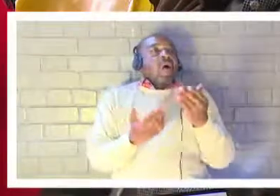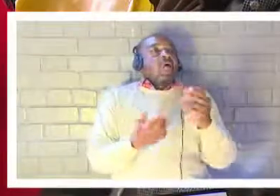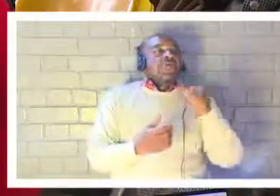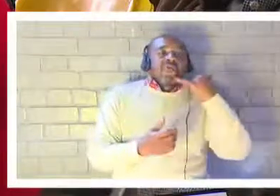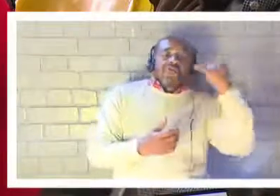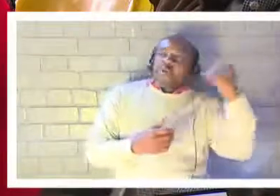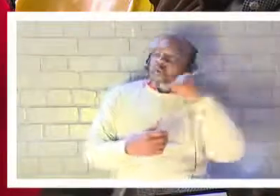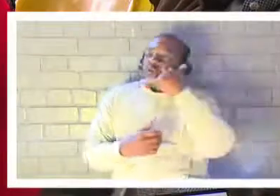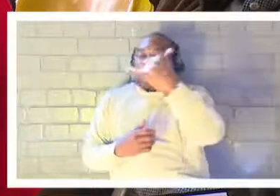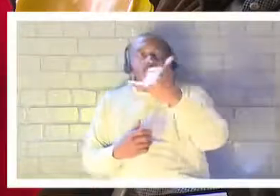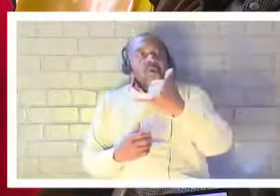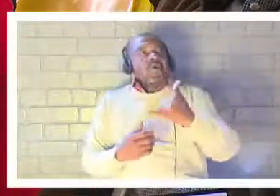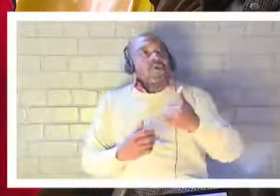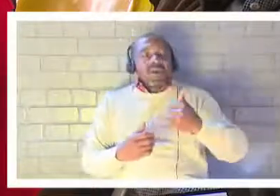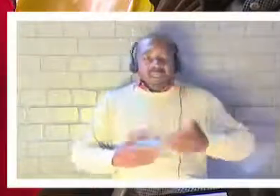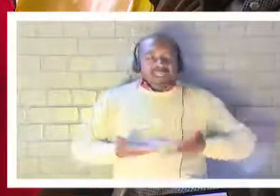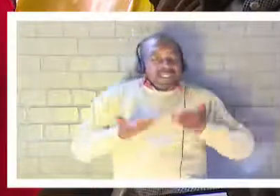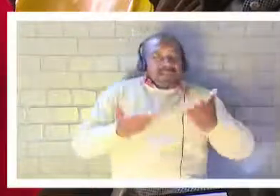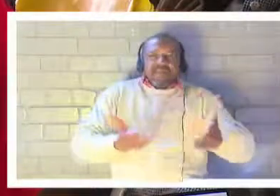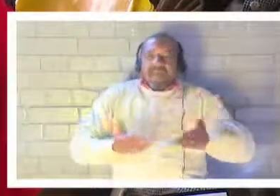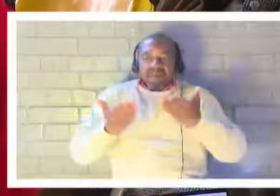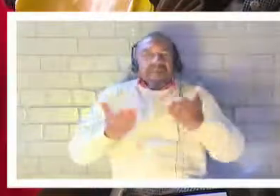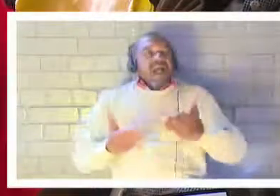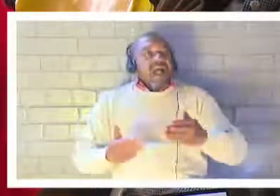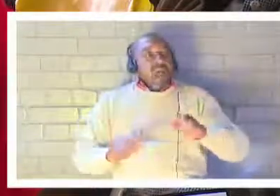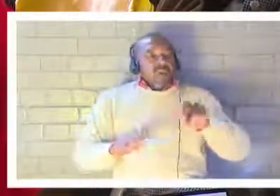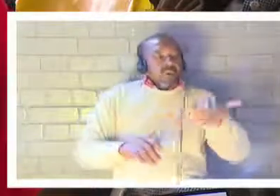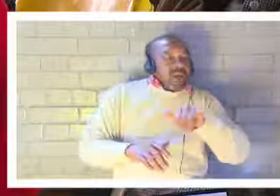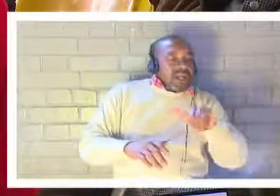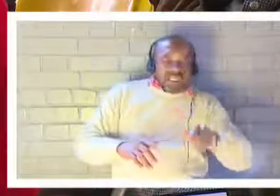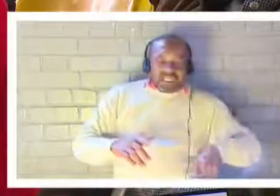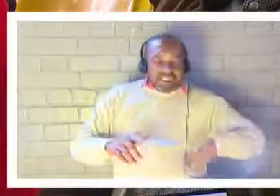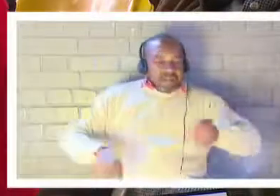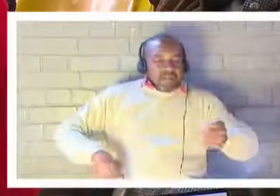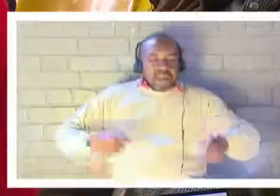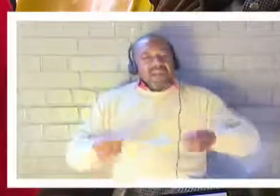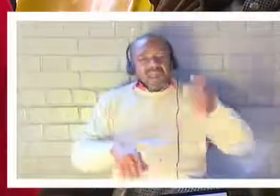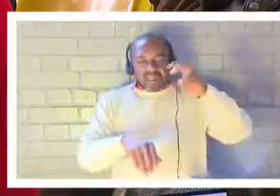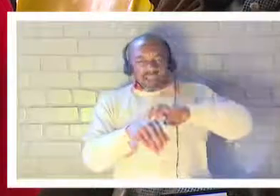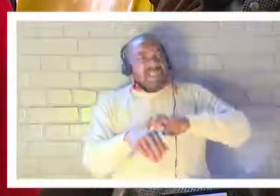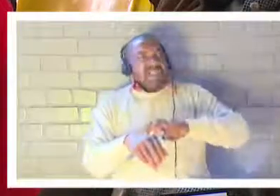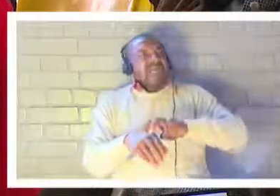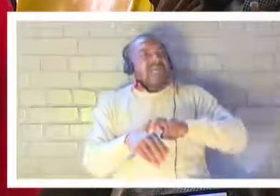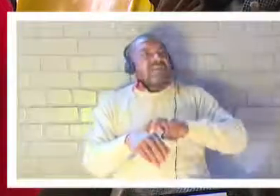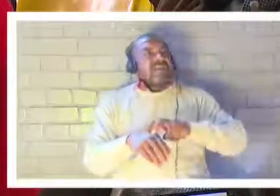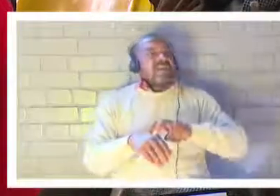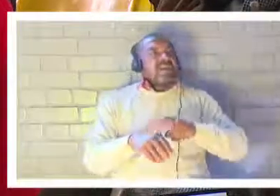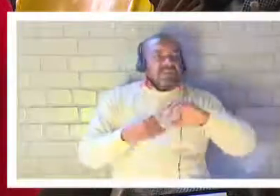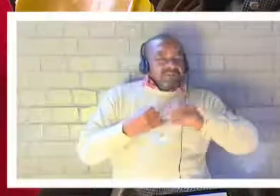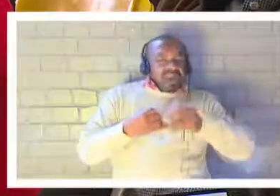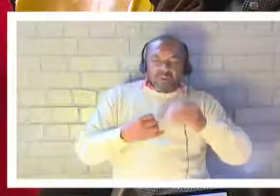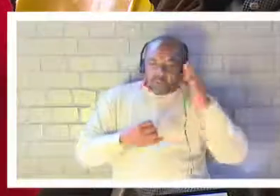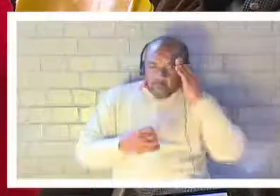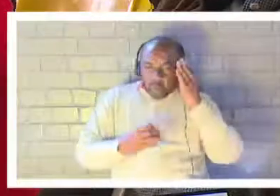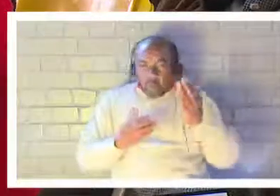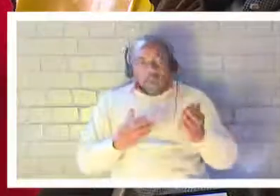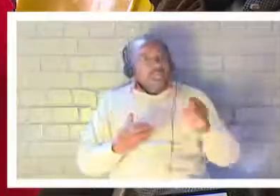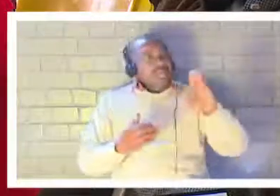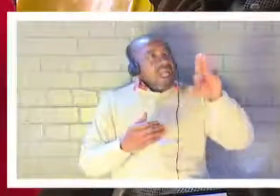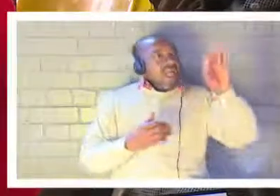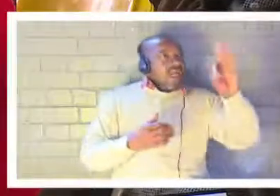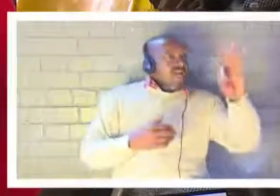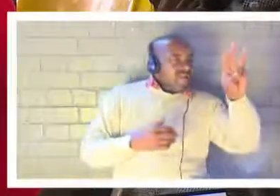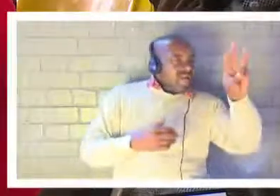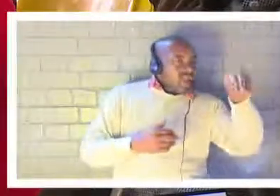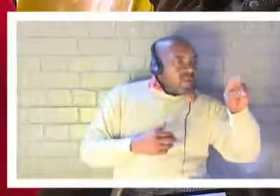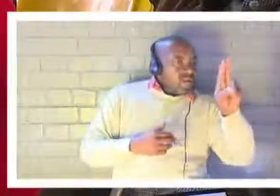suppliers, but how do you then call which suppliers? So you need to capacitate FMU as well as in